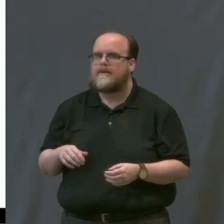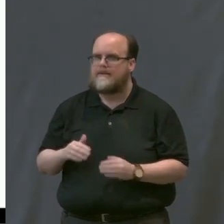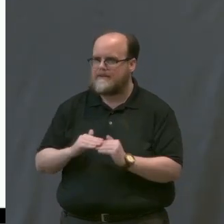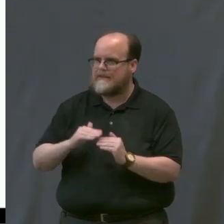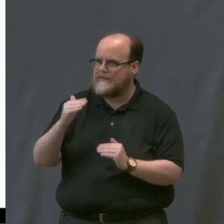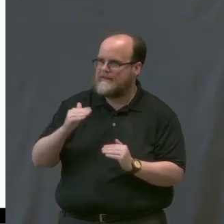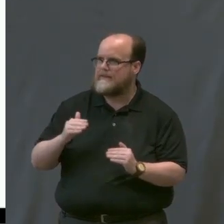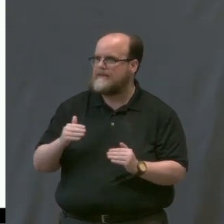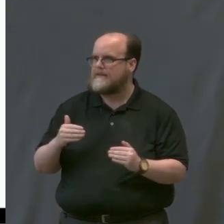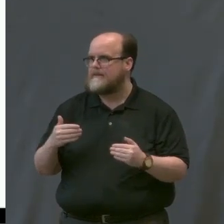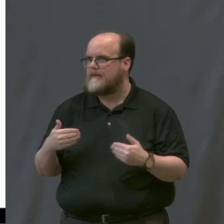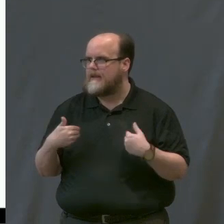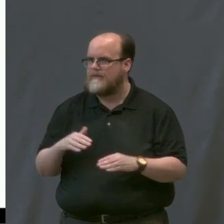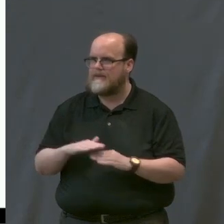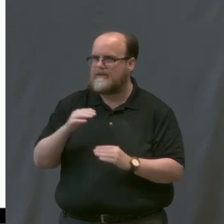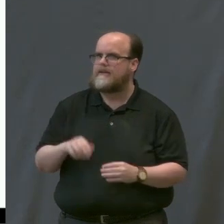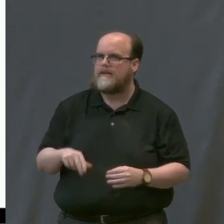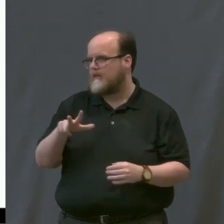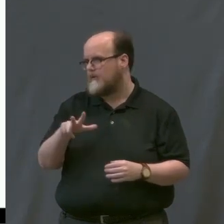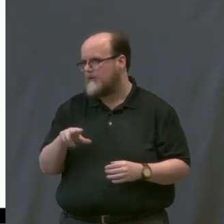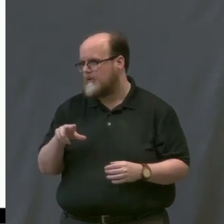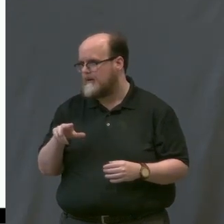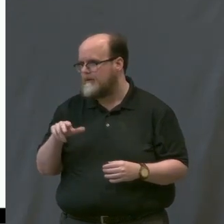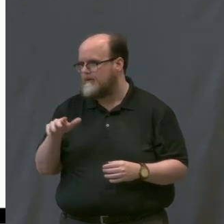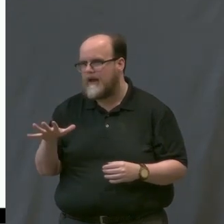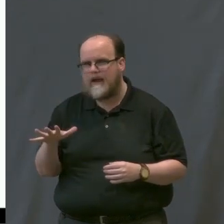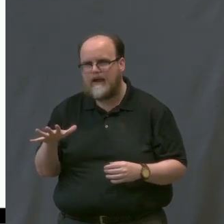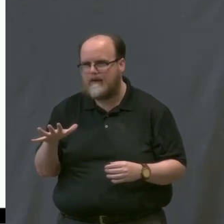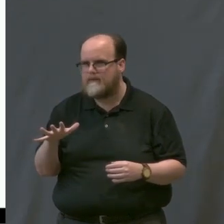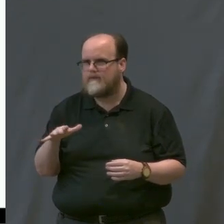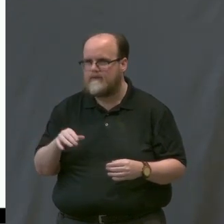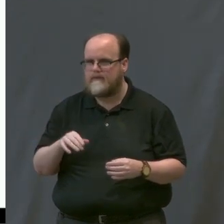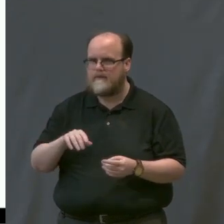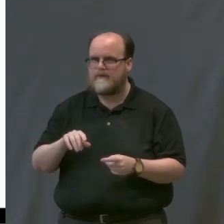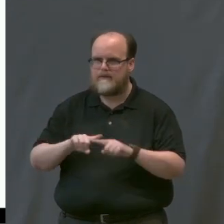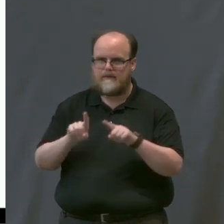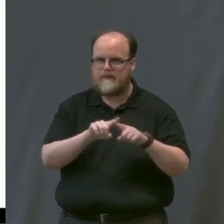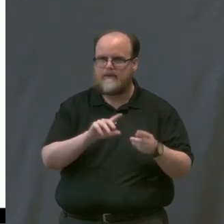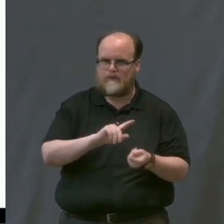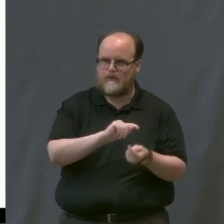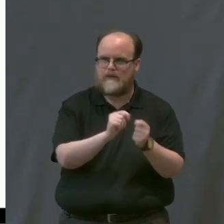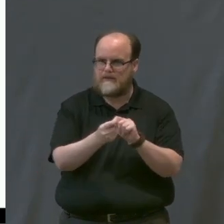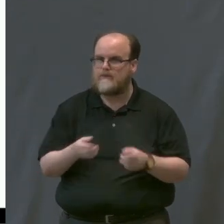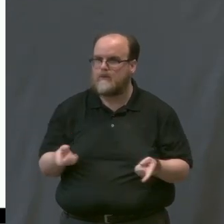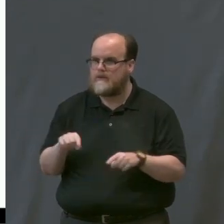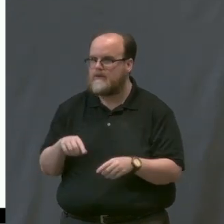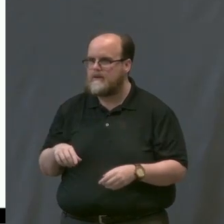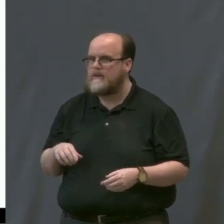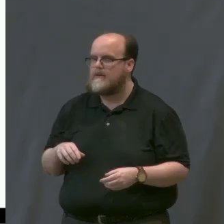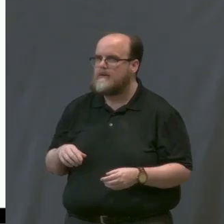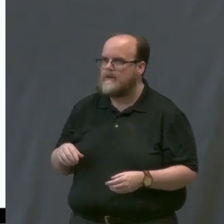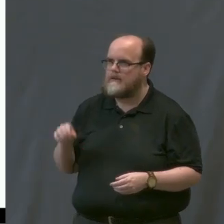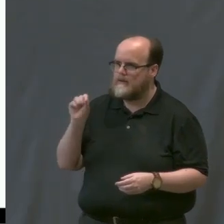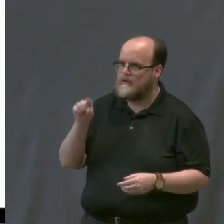least 32 of them. I think there's more like 35 or 40. When you get there, click